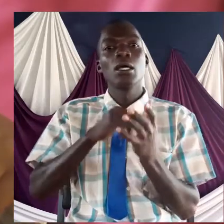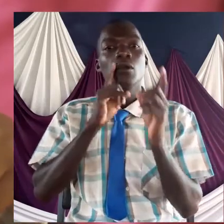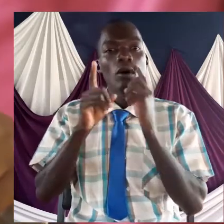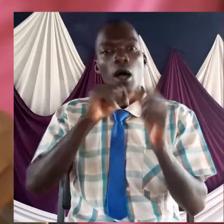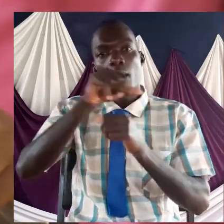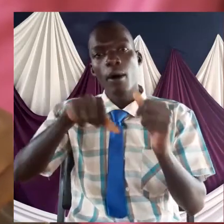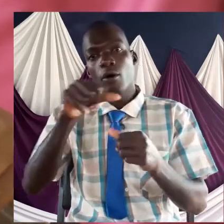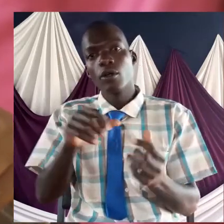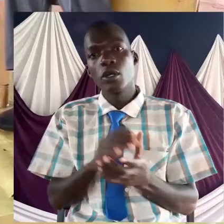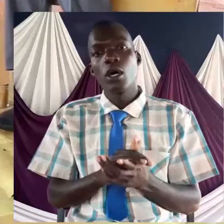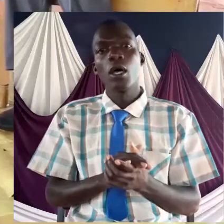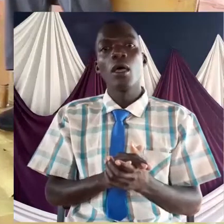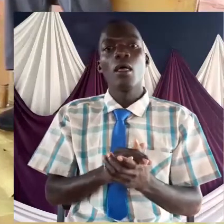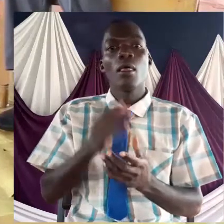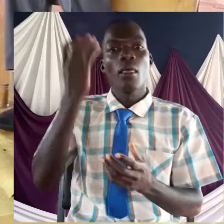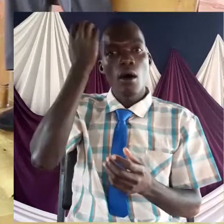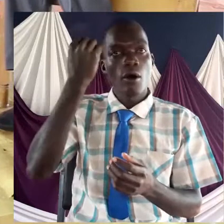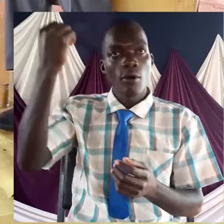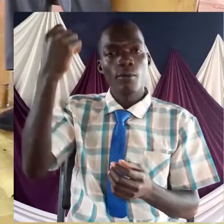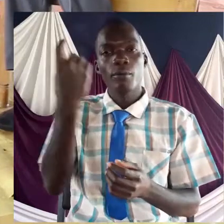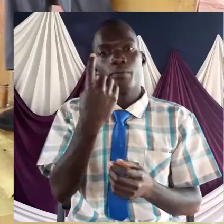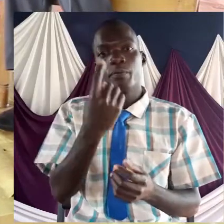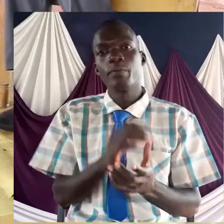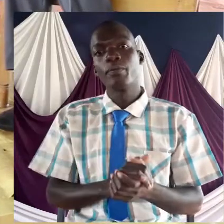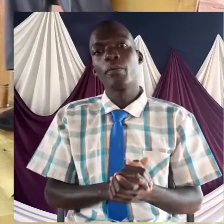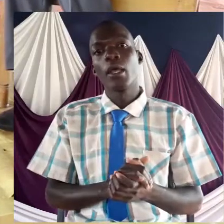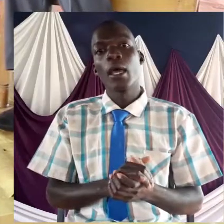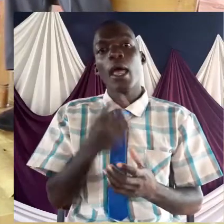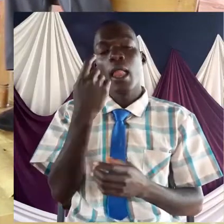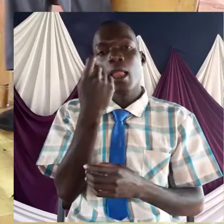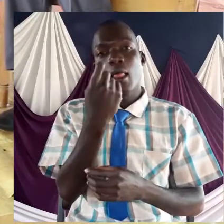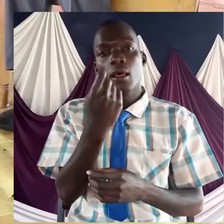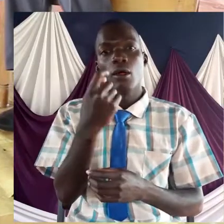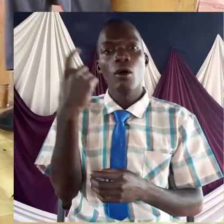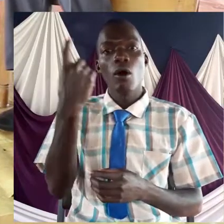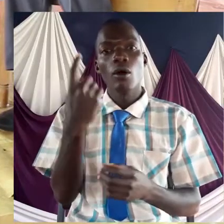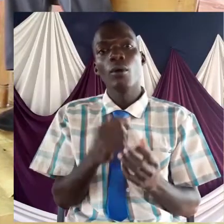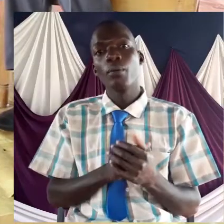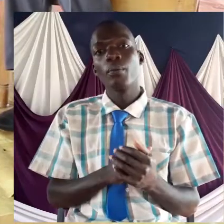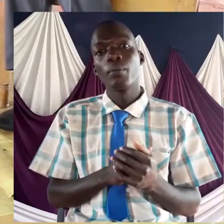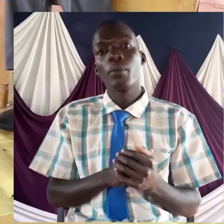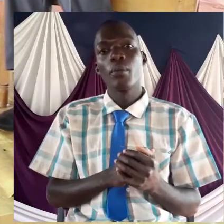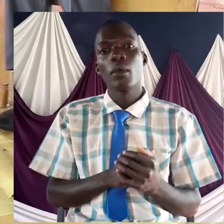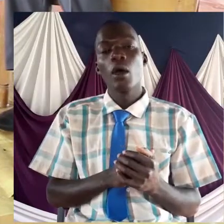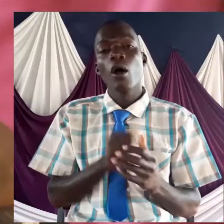about a horn, the little horn. Yes. The little horn, mm-hmm, which